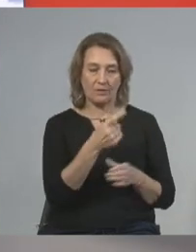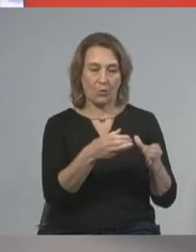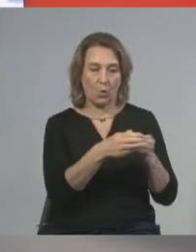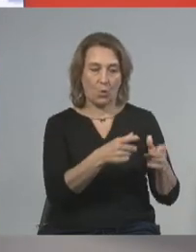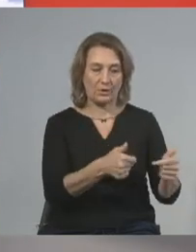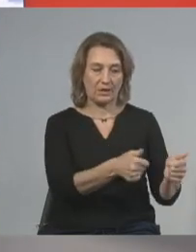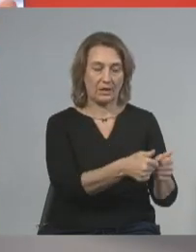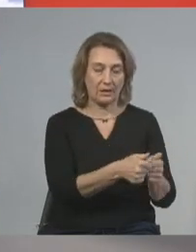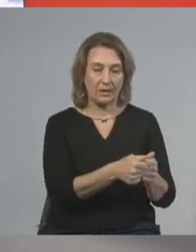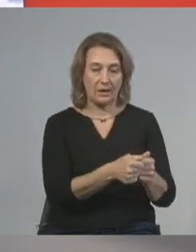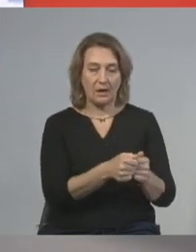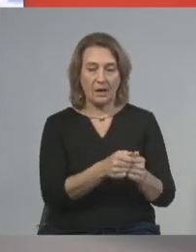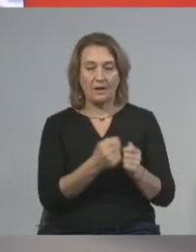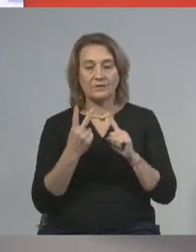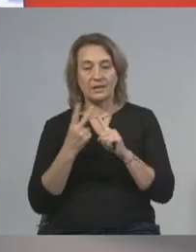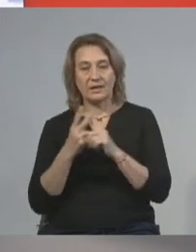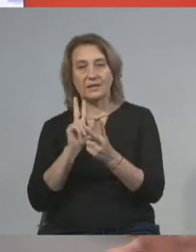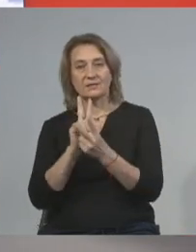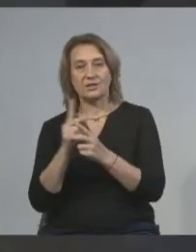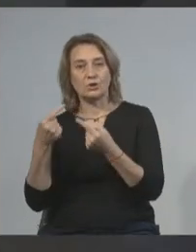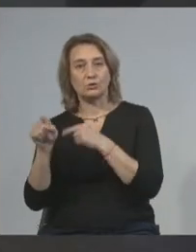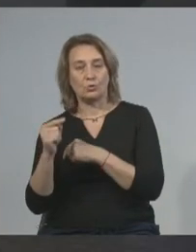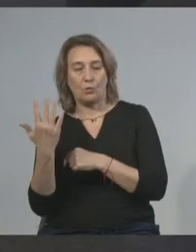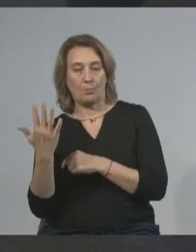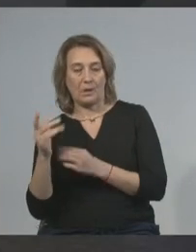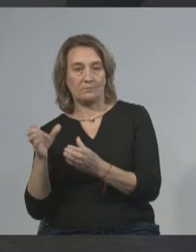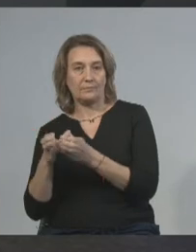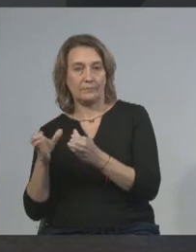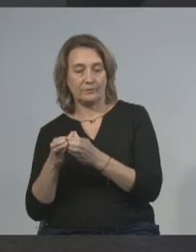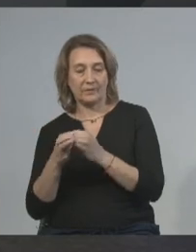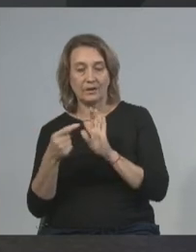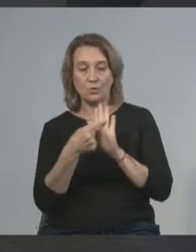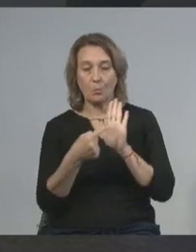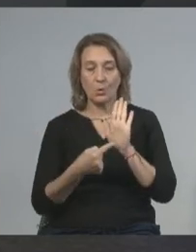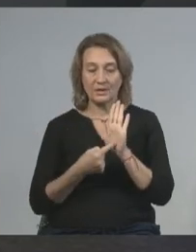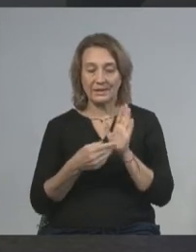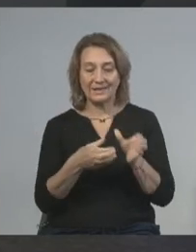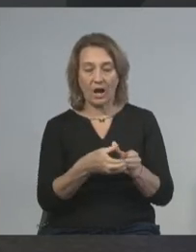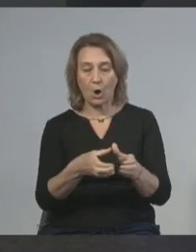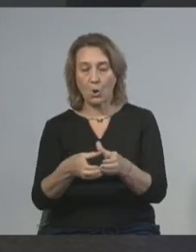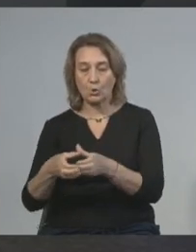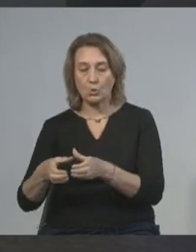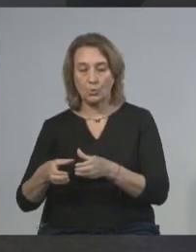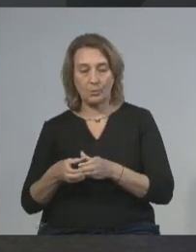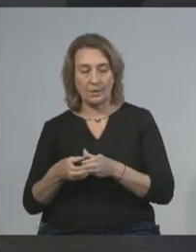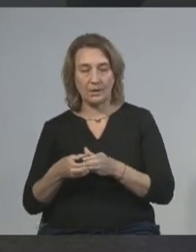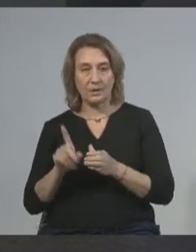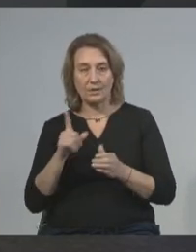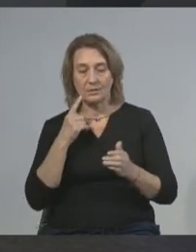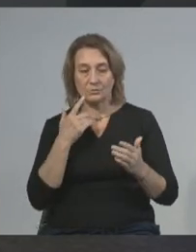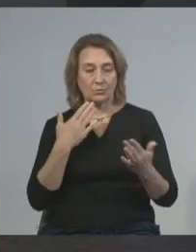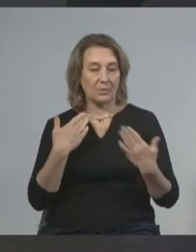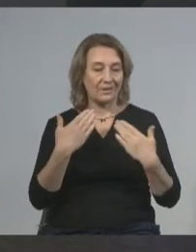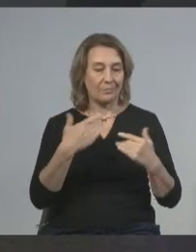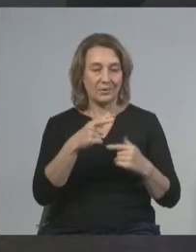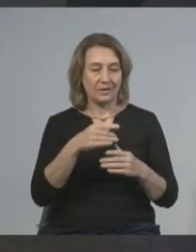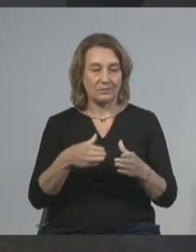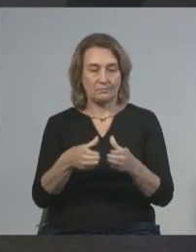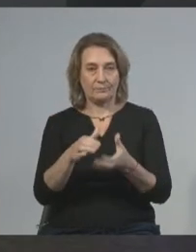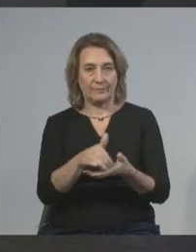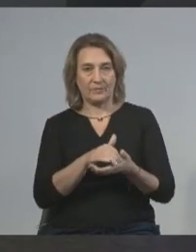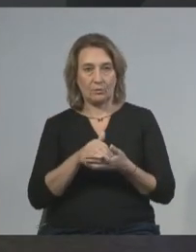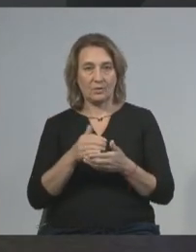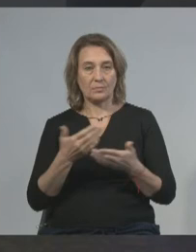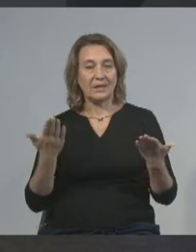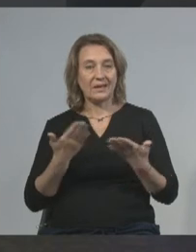two meetings you know when one meeting with five people and so you're saying to divide to divide